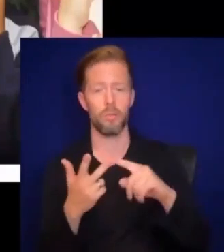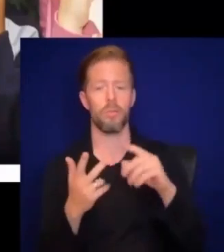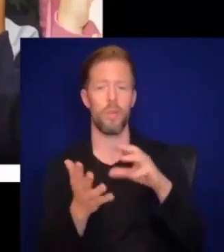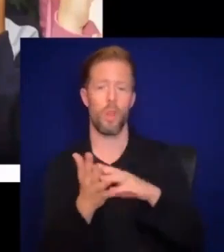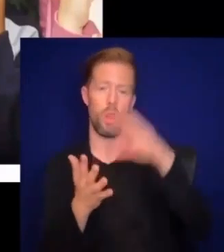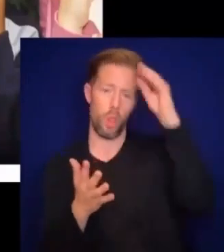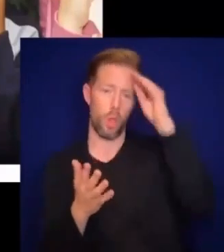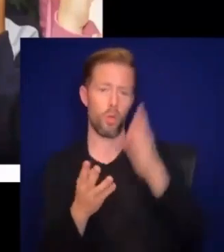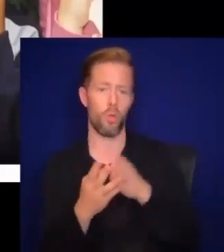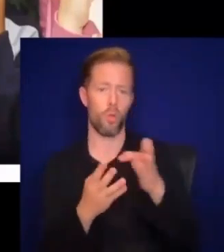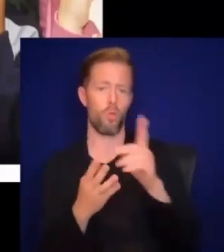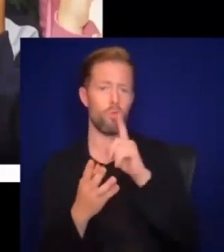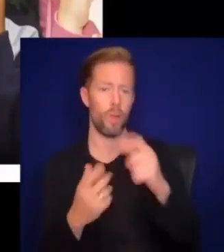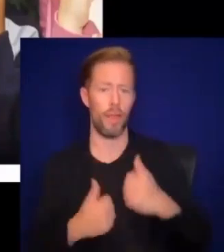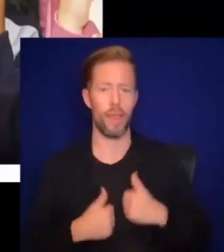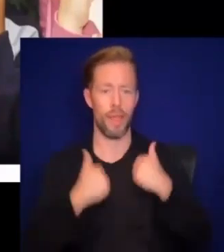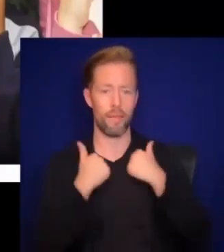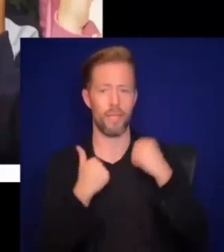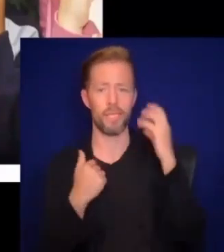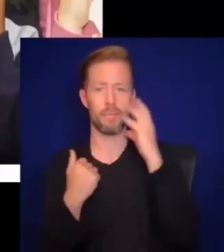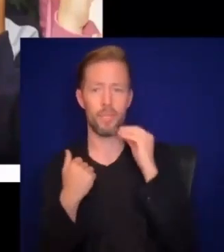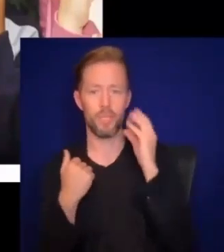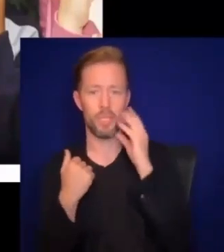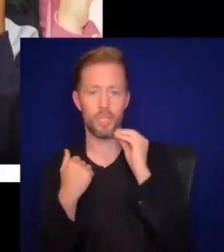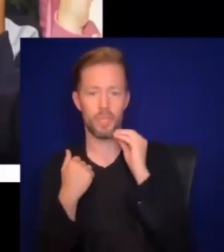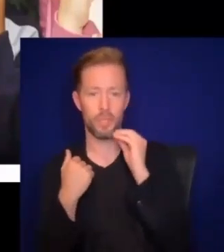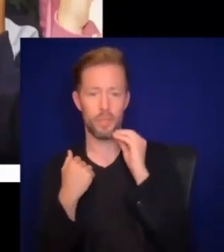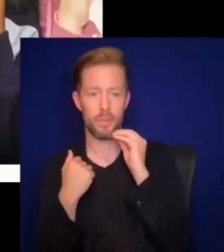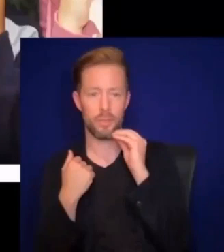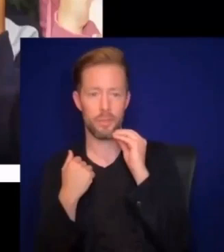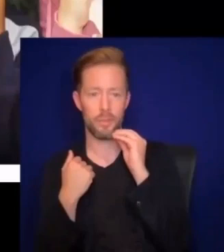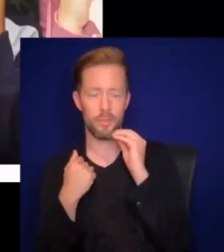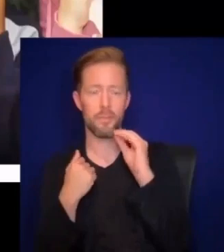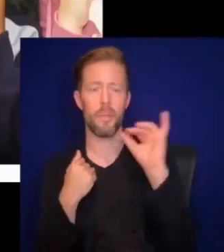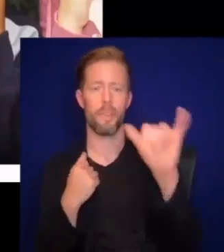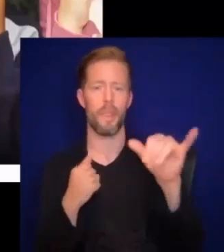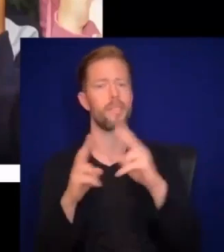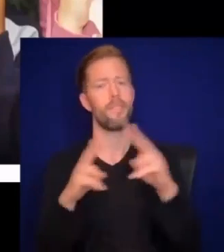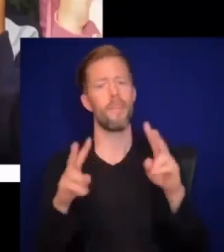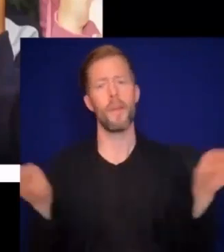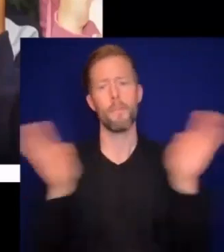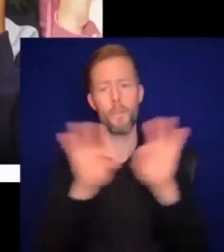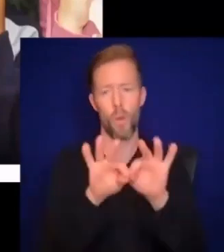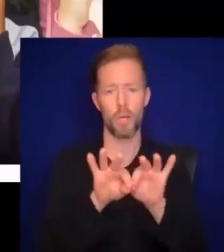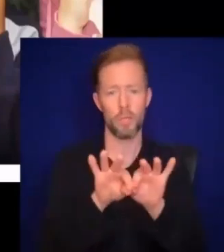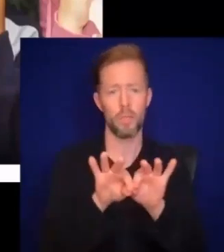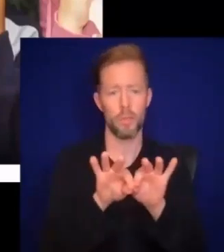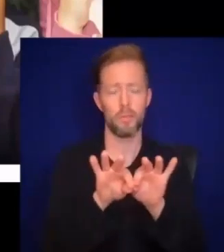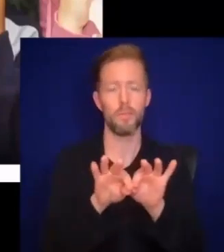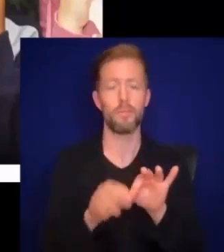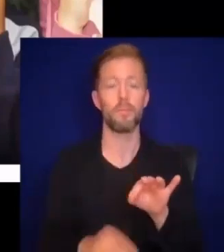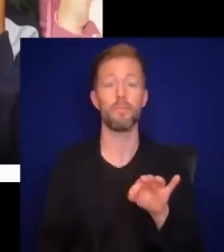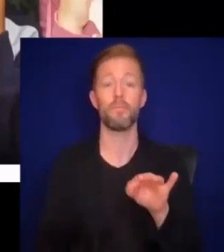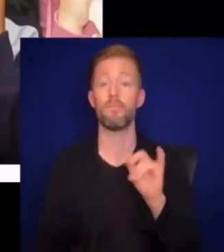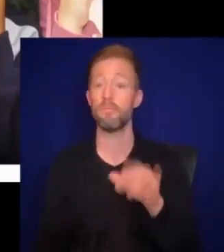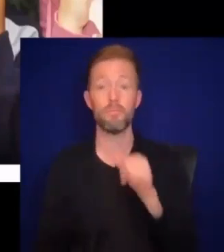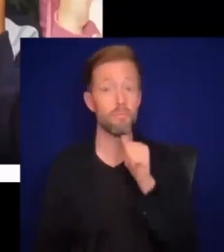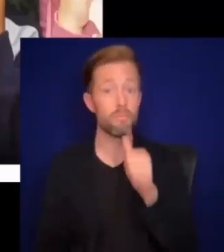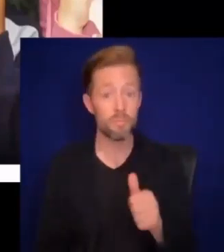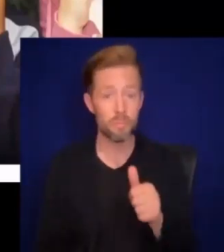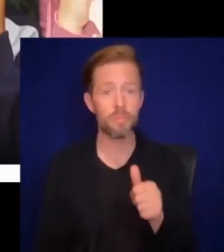learning, and learn through a real life experience. This is very important